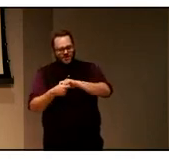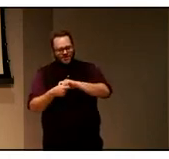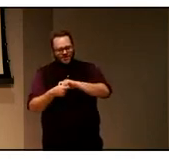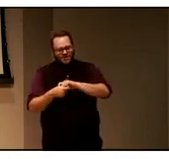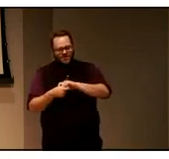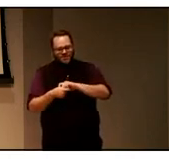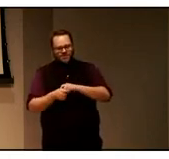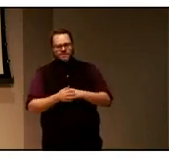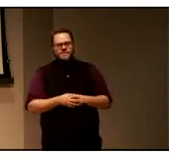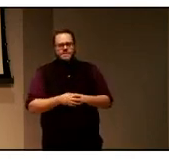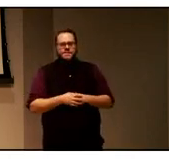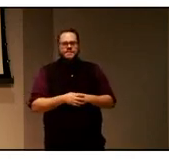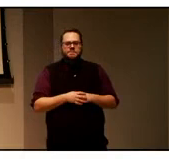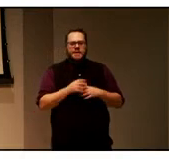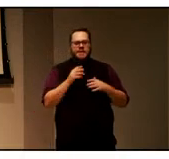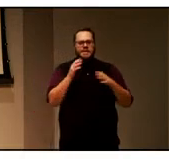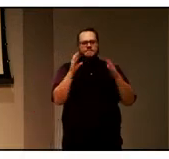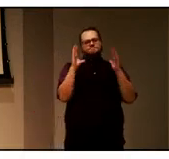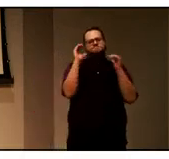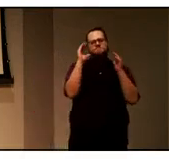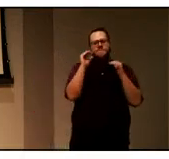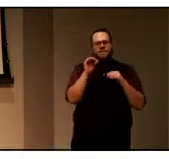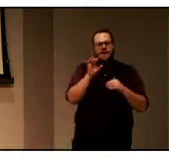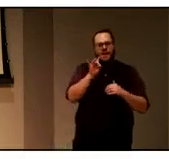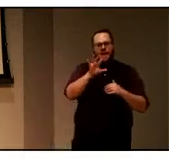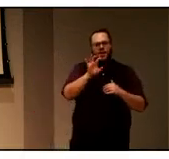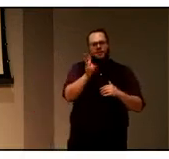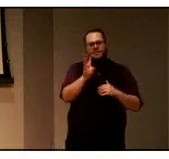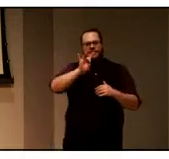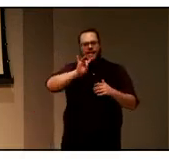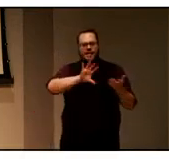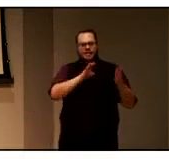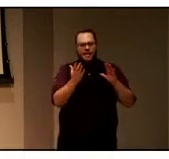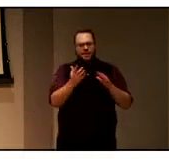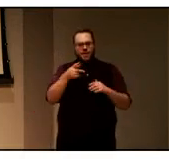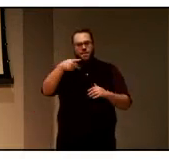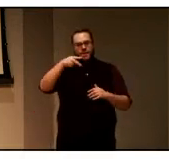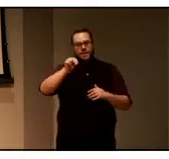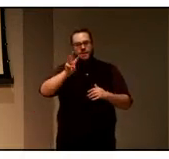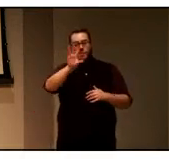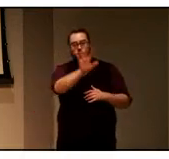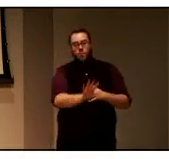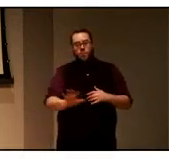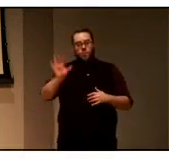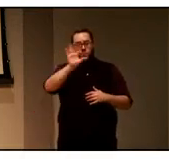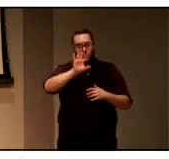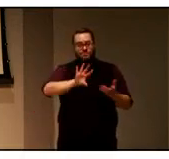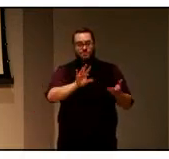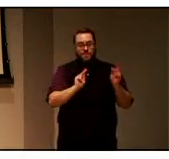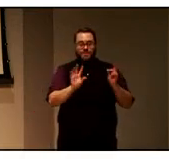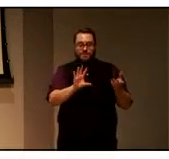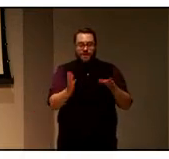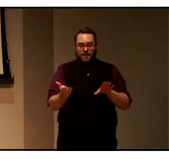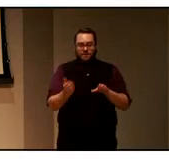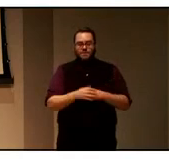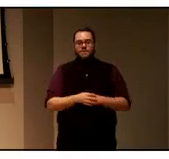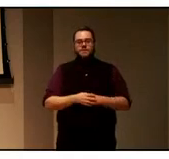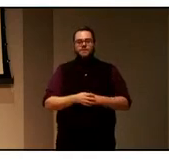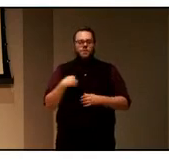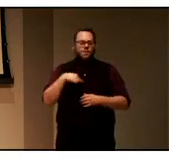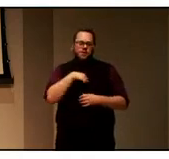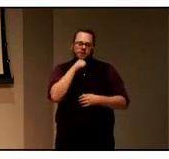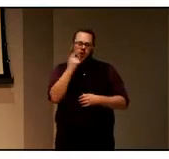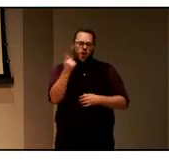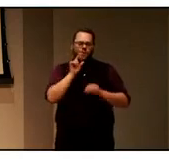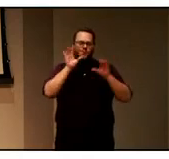It's been estimated that there was at least 868 deaths across the Pacific Northwest, and arguably we are not great at always identifying